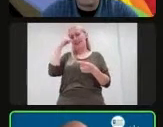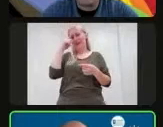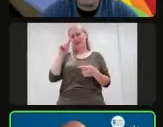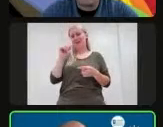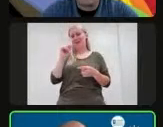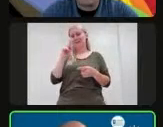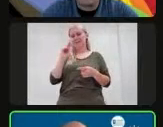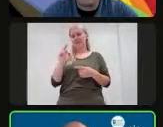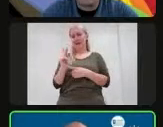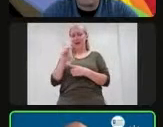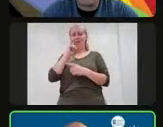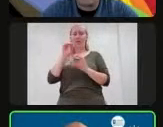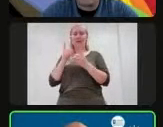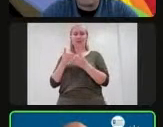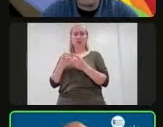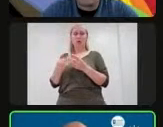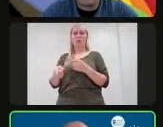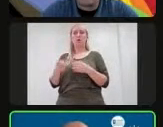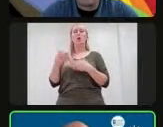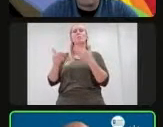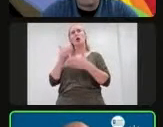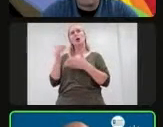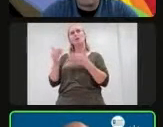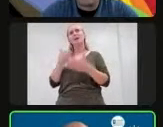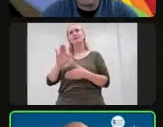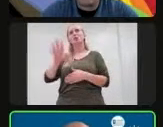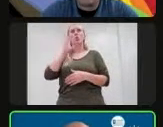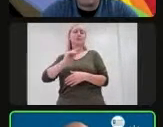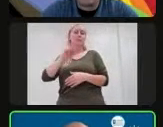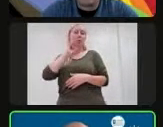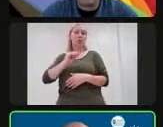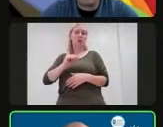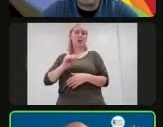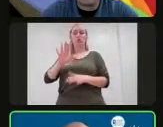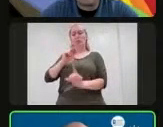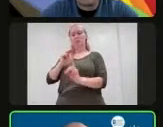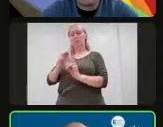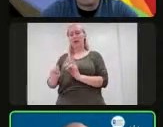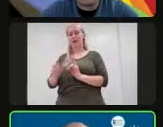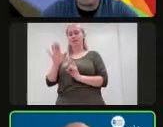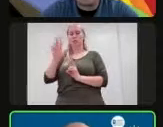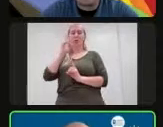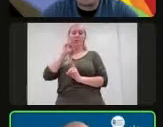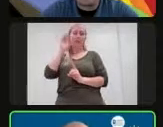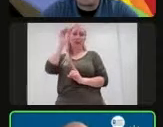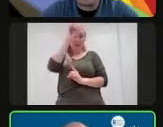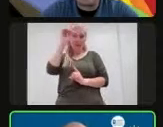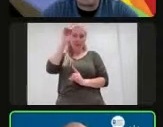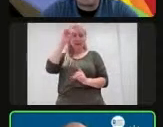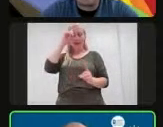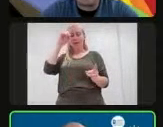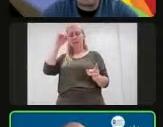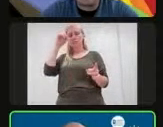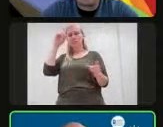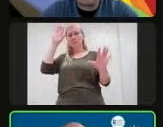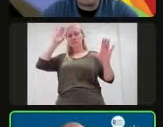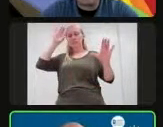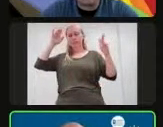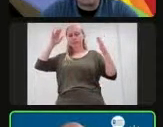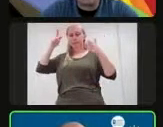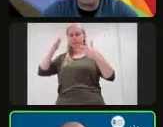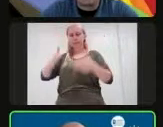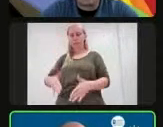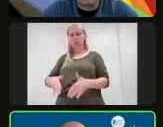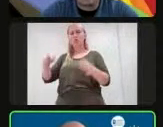district, processing things, processing your own experience, your views on this, and coming to consensus around,